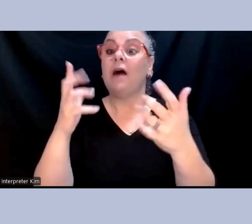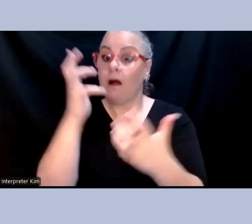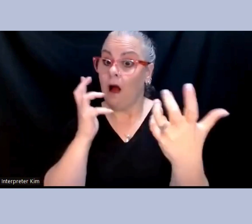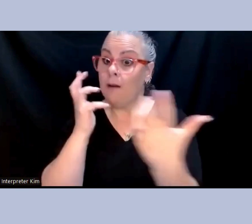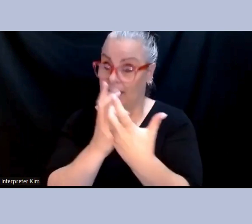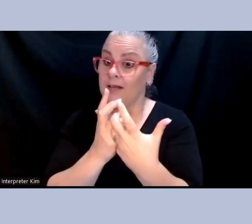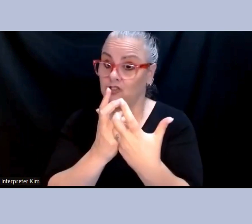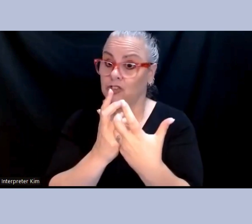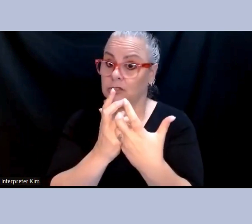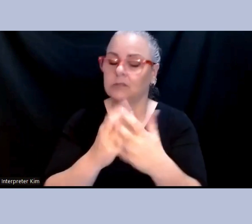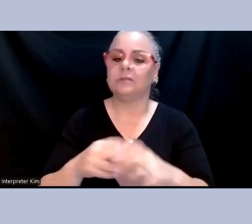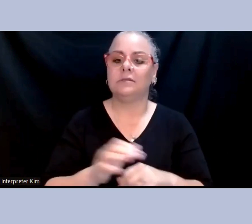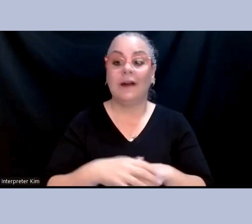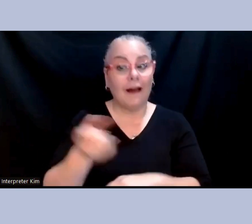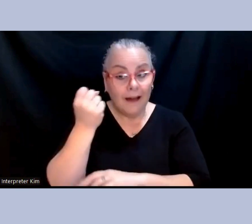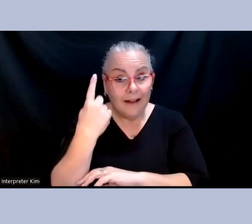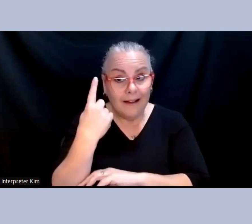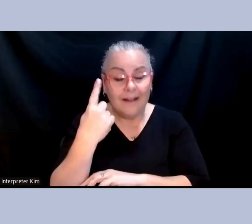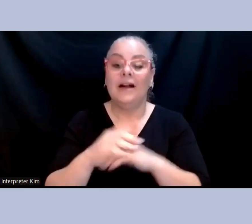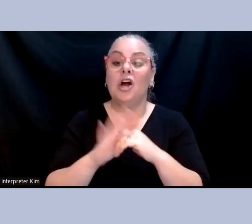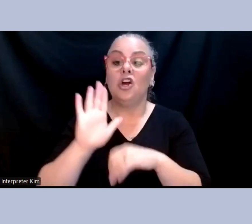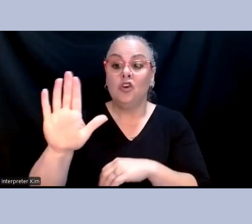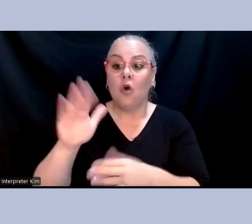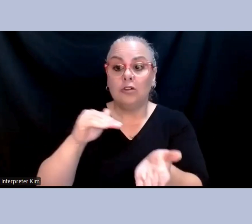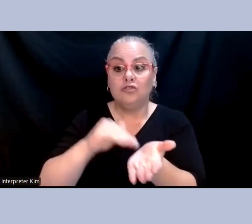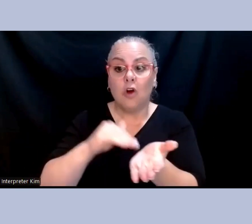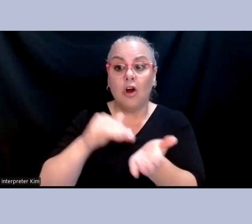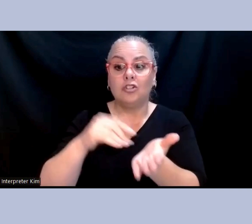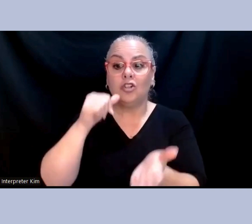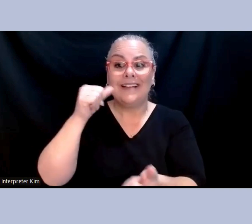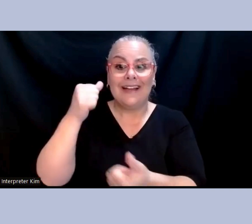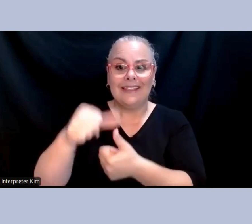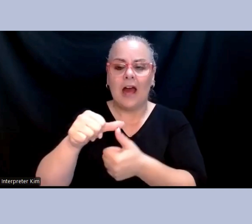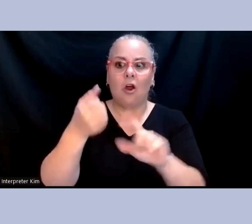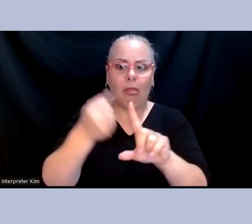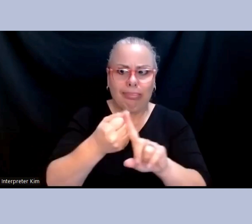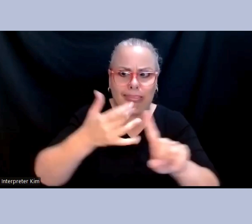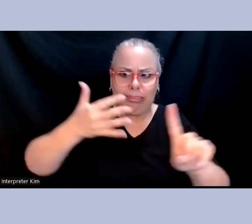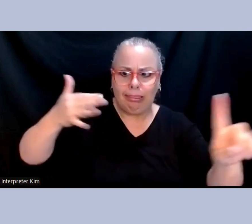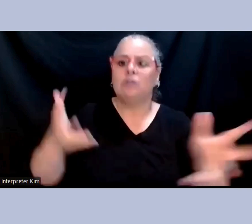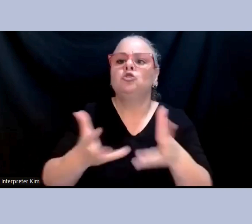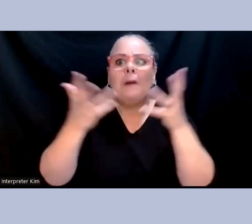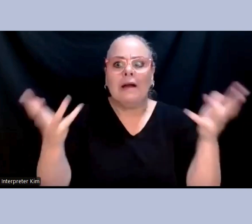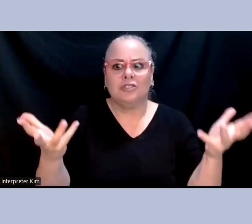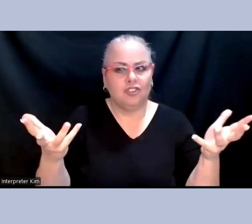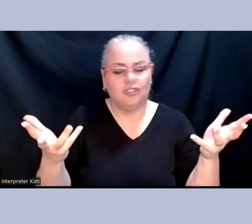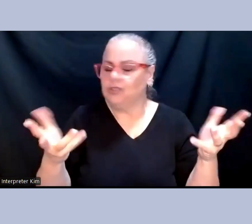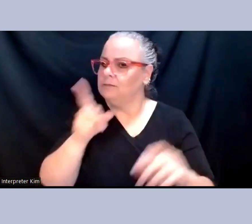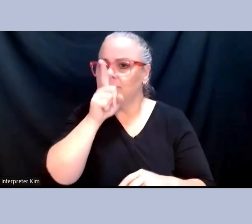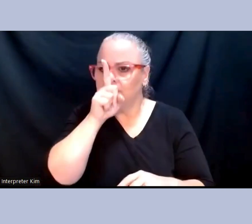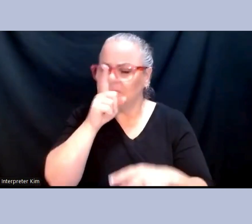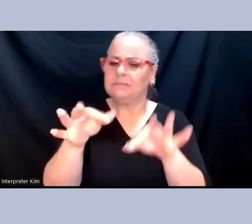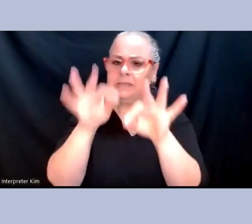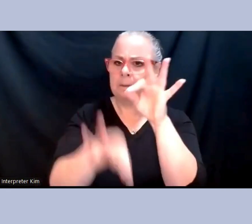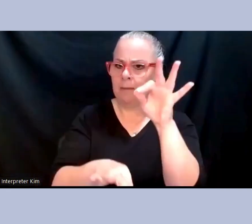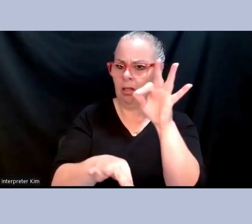accommodation. Beware of your doctor's letter overstating your limitations.